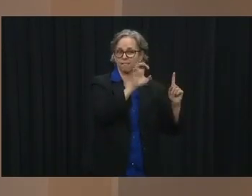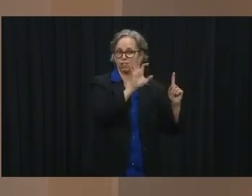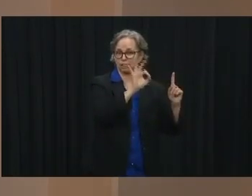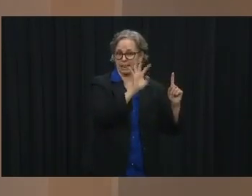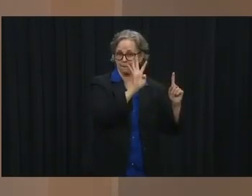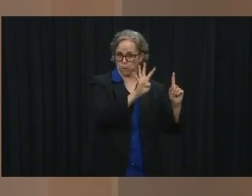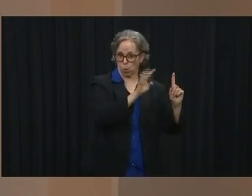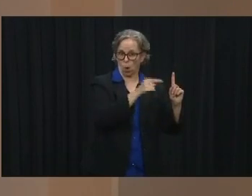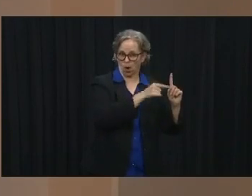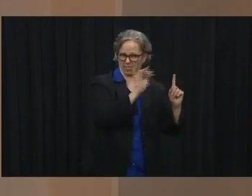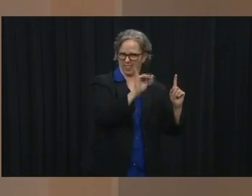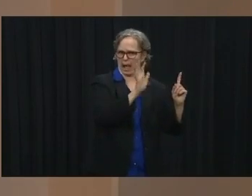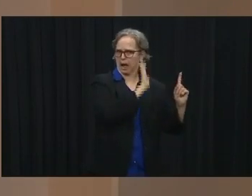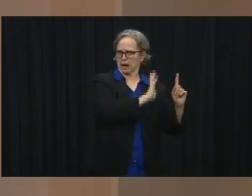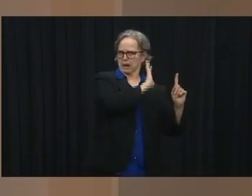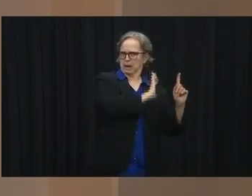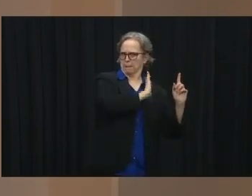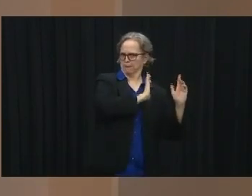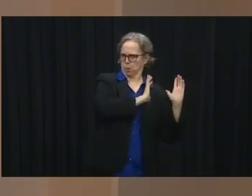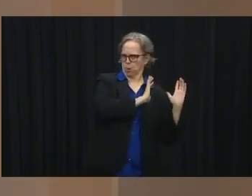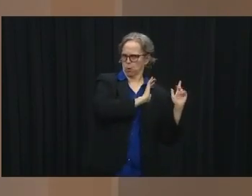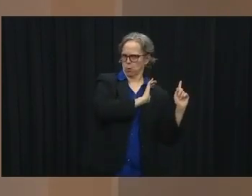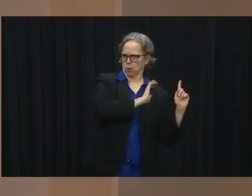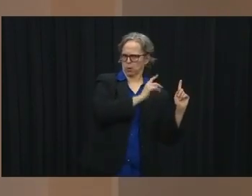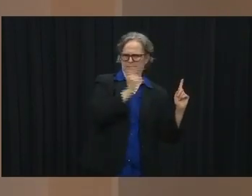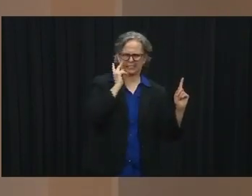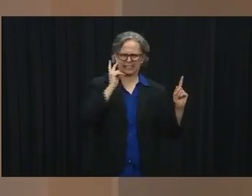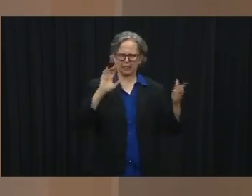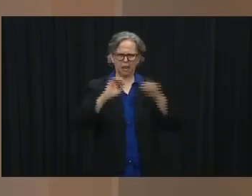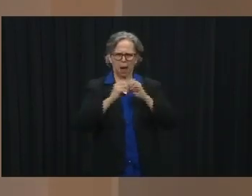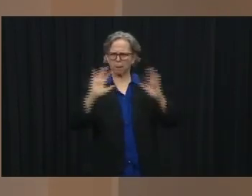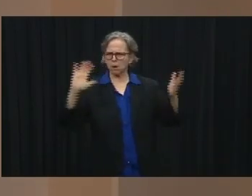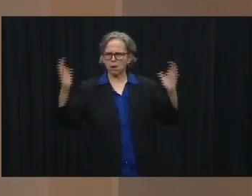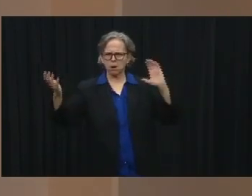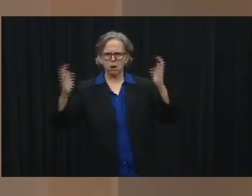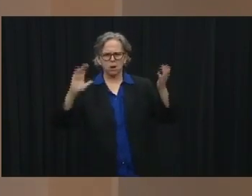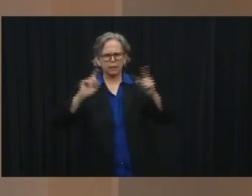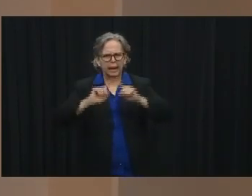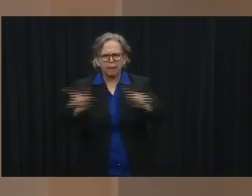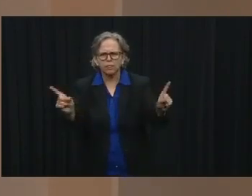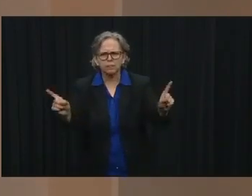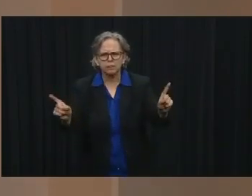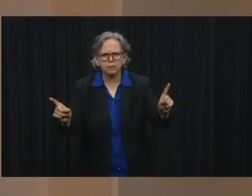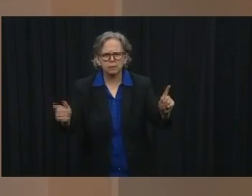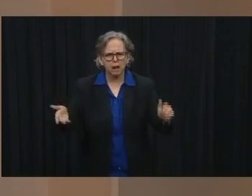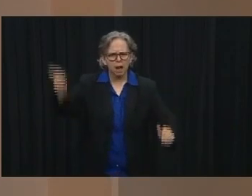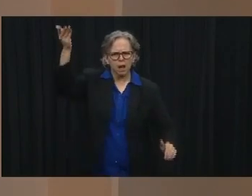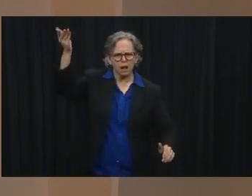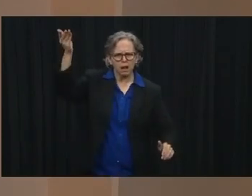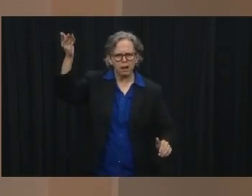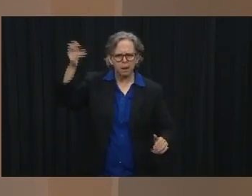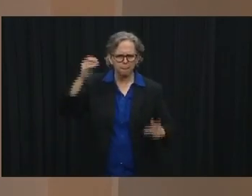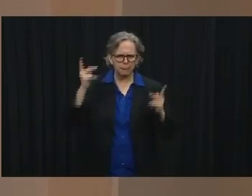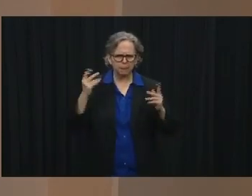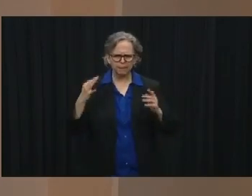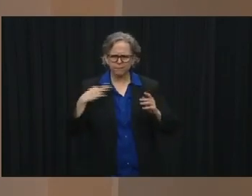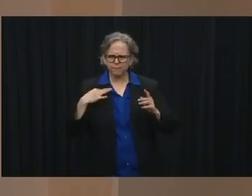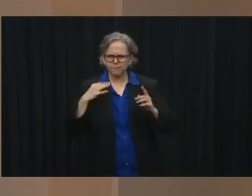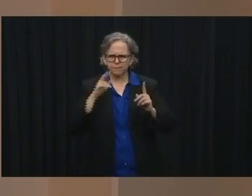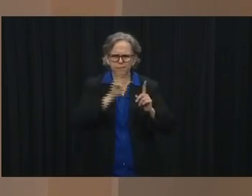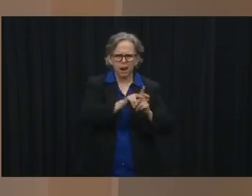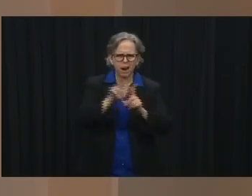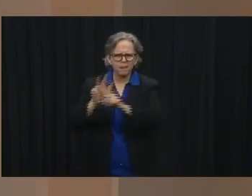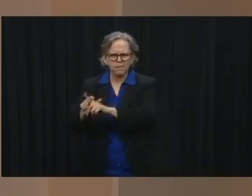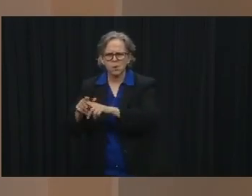the burden on the system, the number of people that filed is an